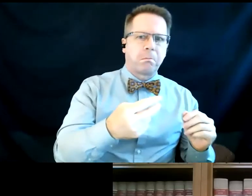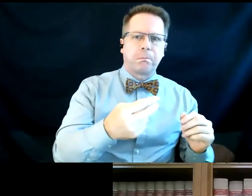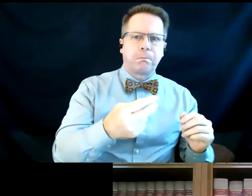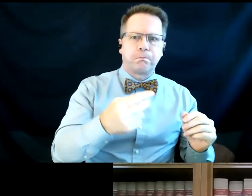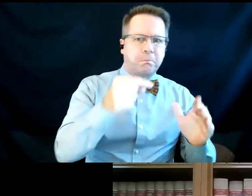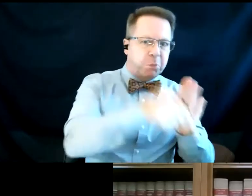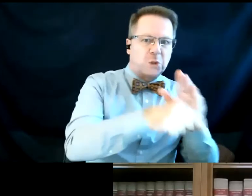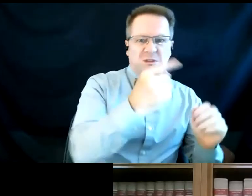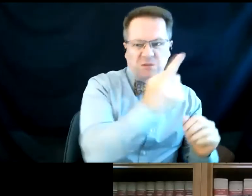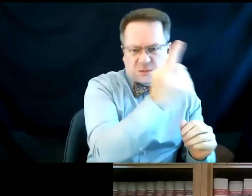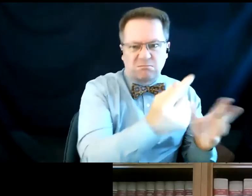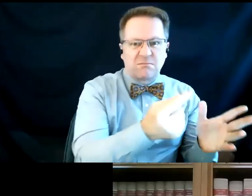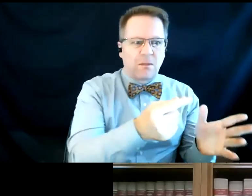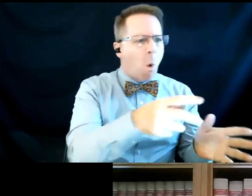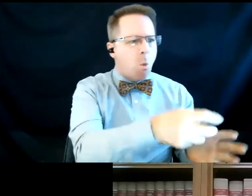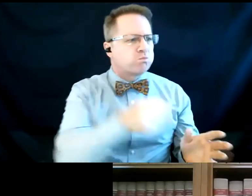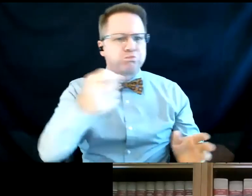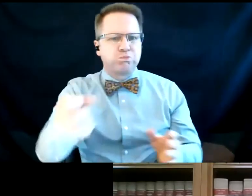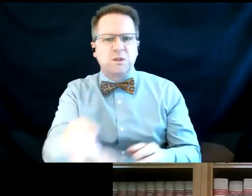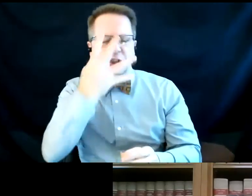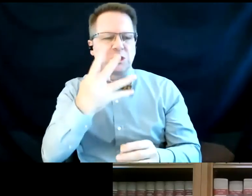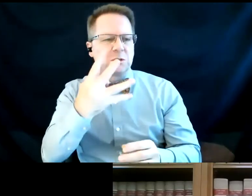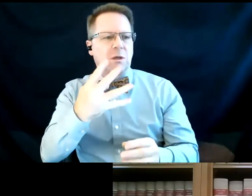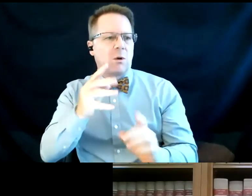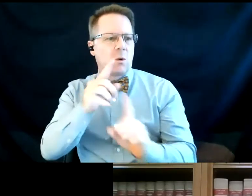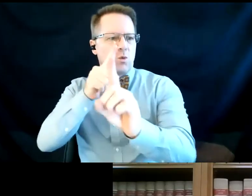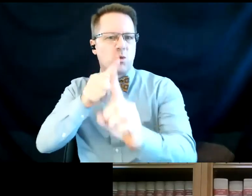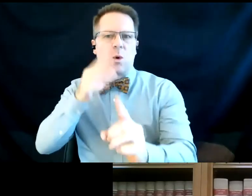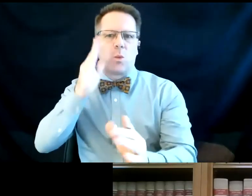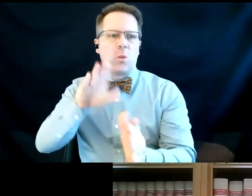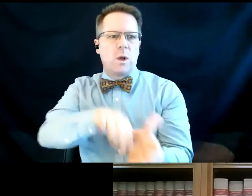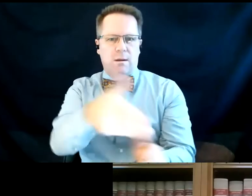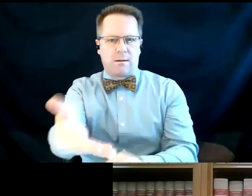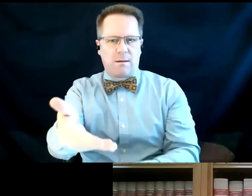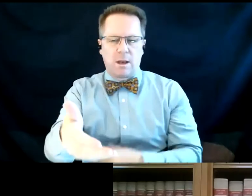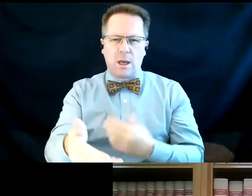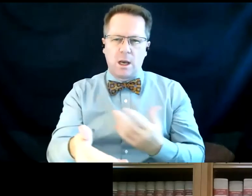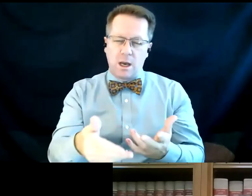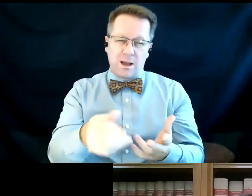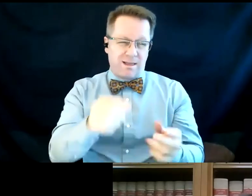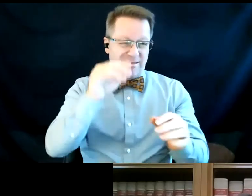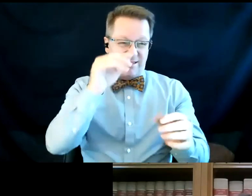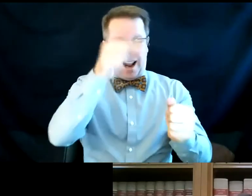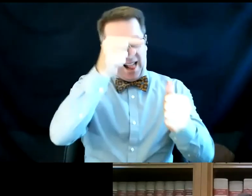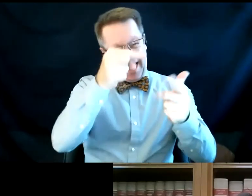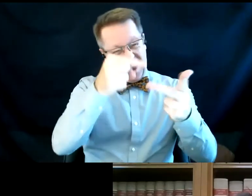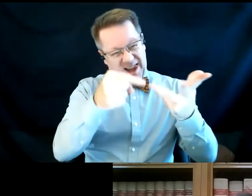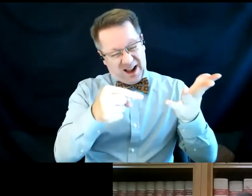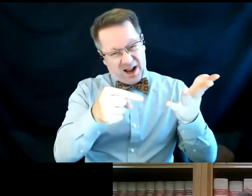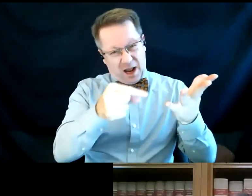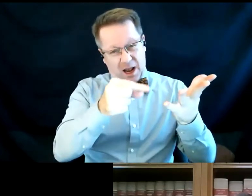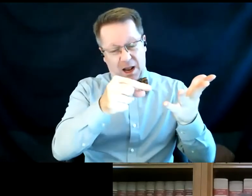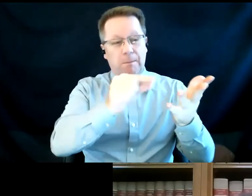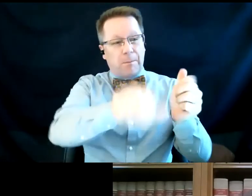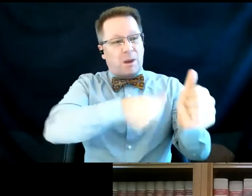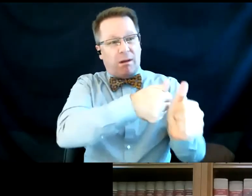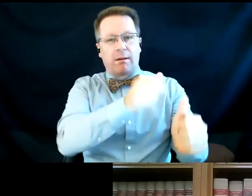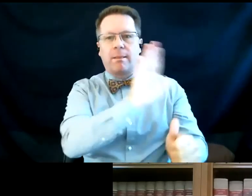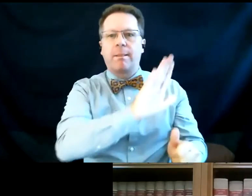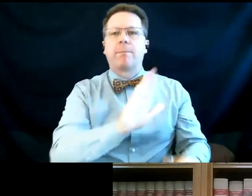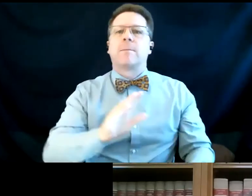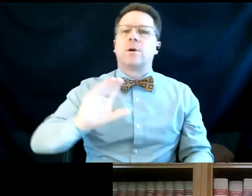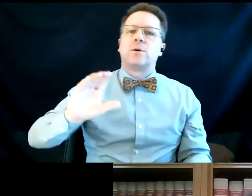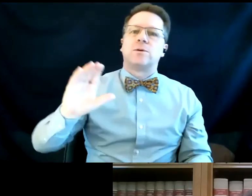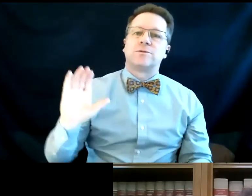the digital age. All that happened under a conservative court. So we're going to be watching very carefully this